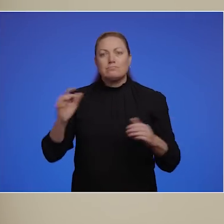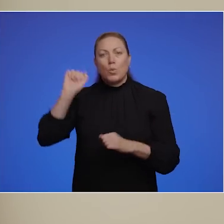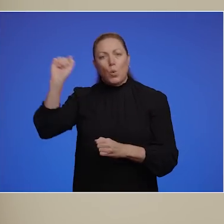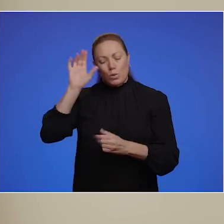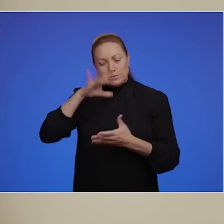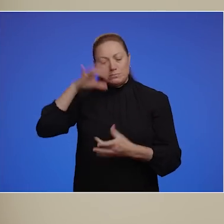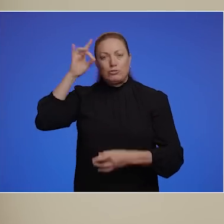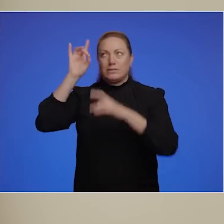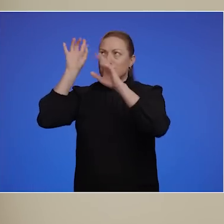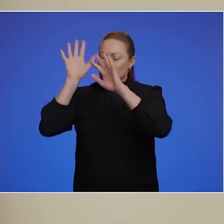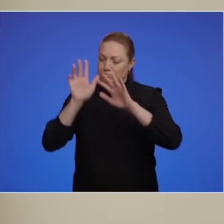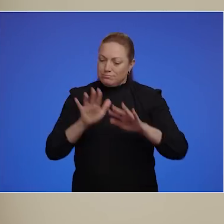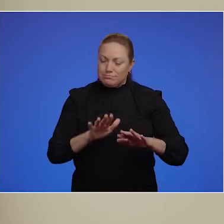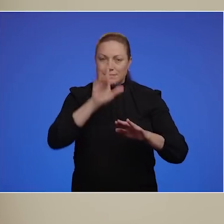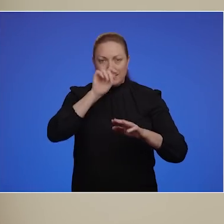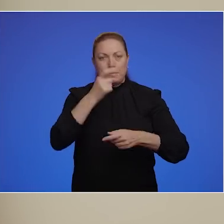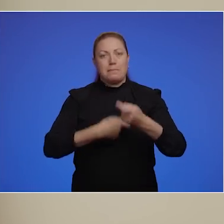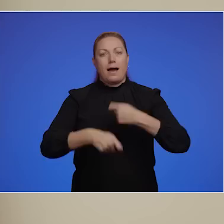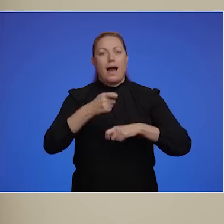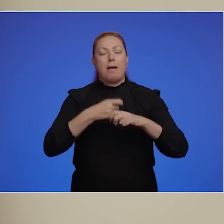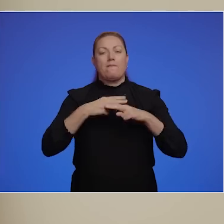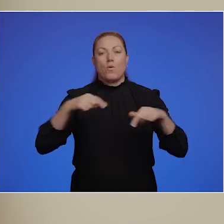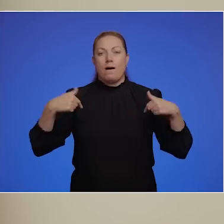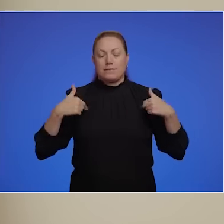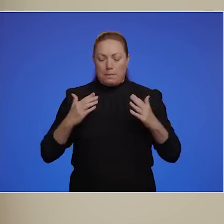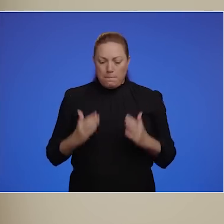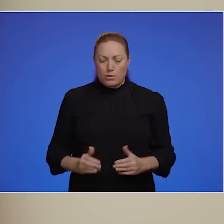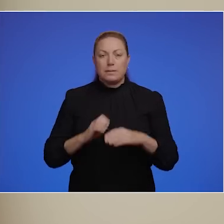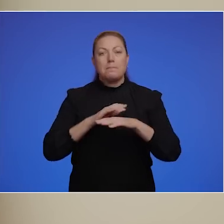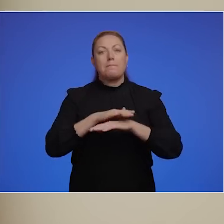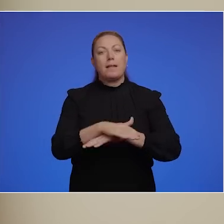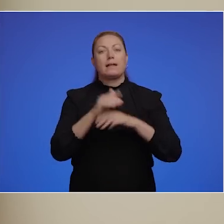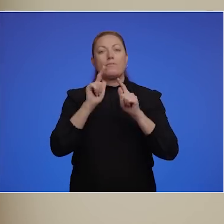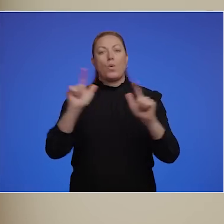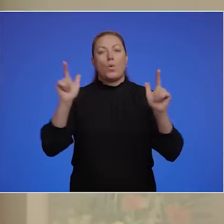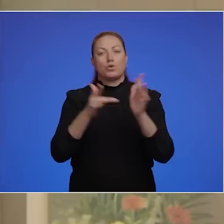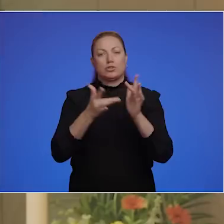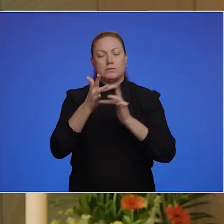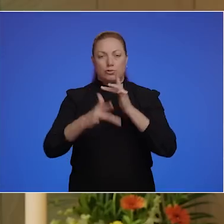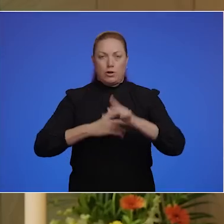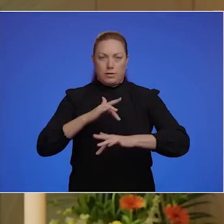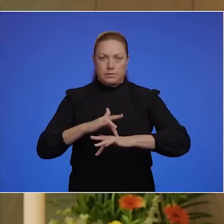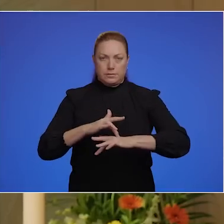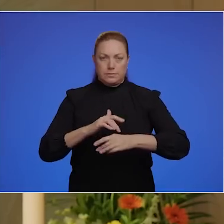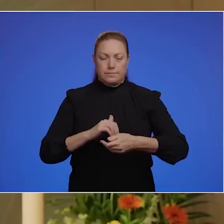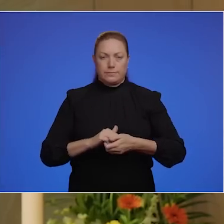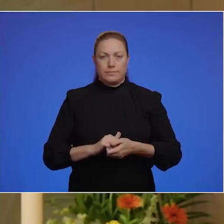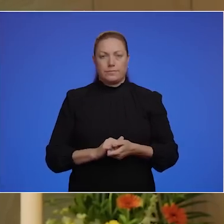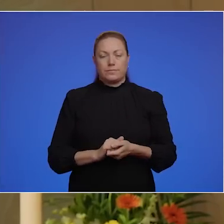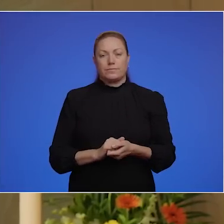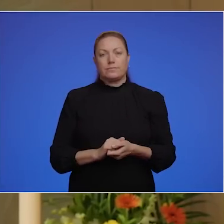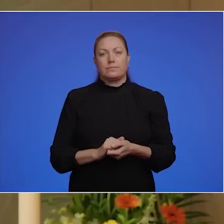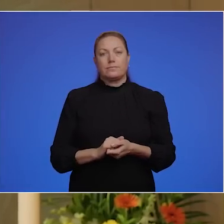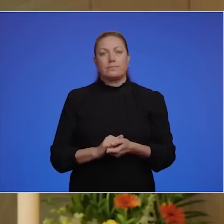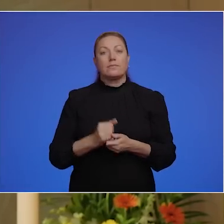Spirit upon them like the dewfall, so that they may become for us the body and blood of our Lord Jesus Christ. At